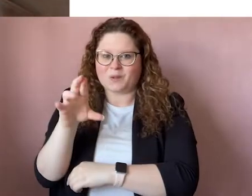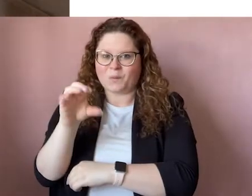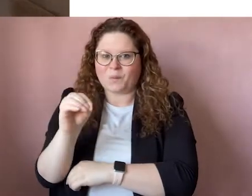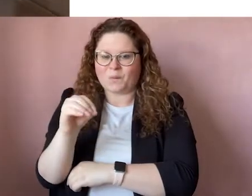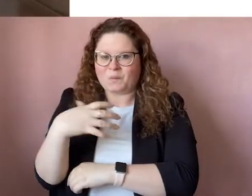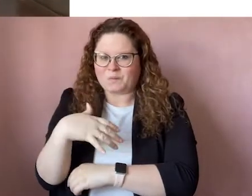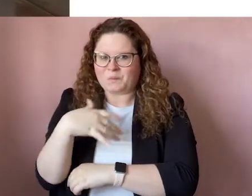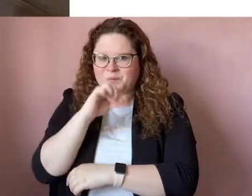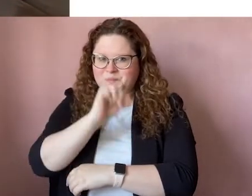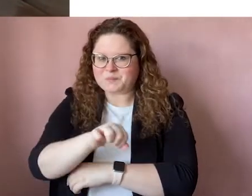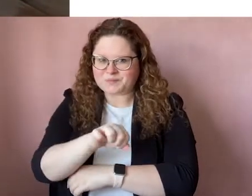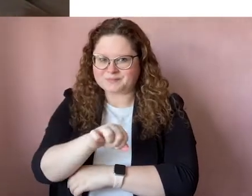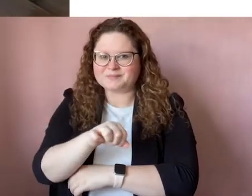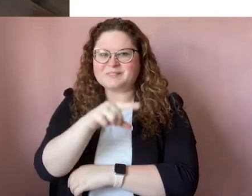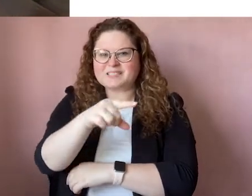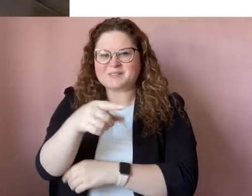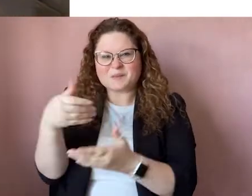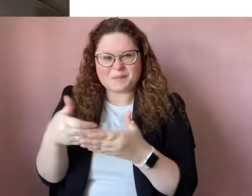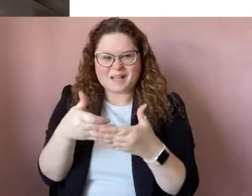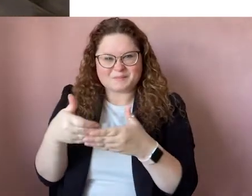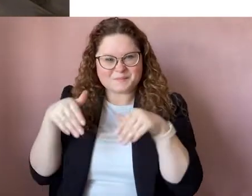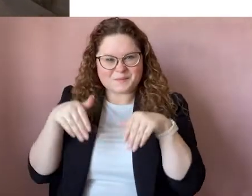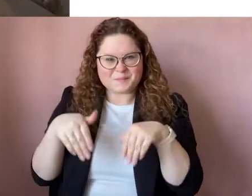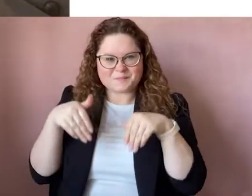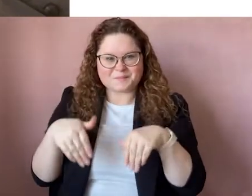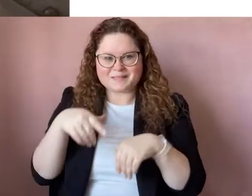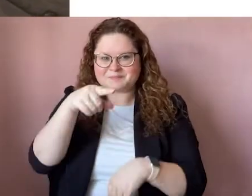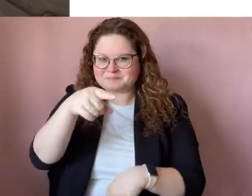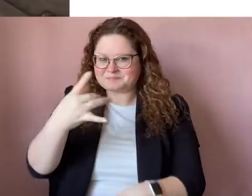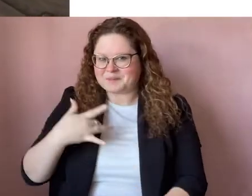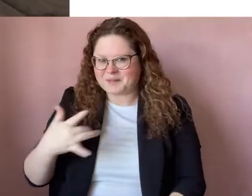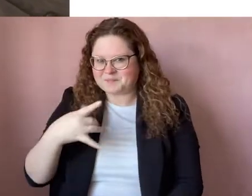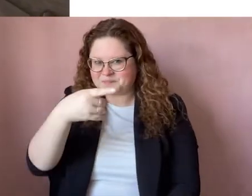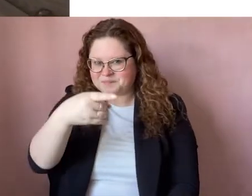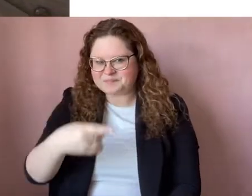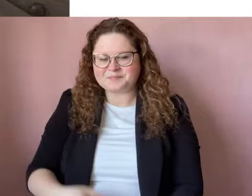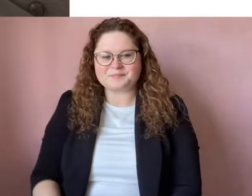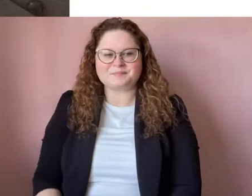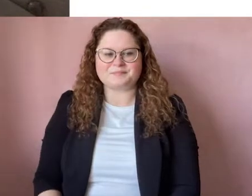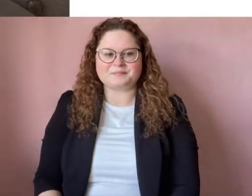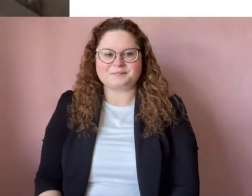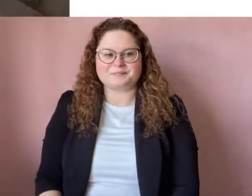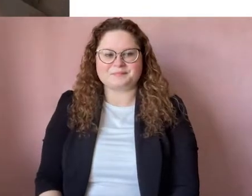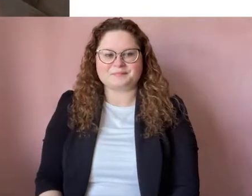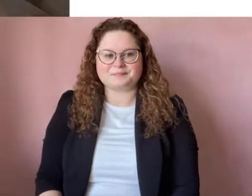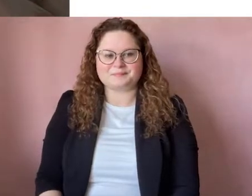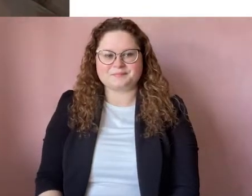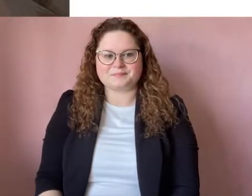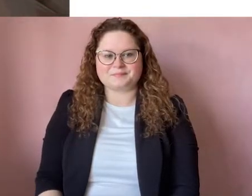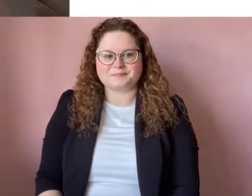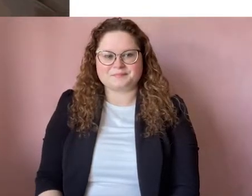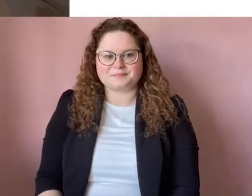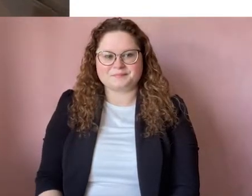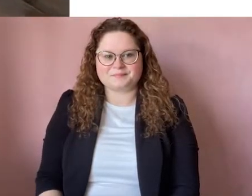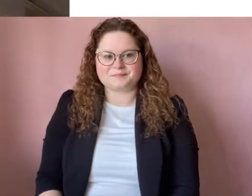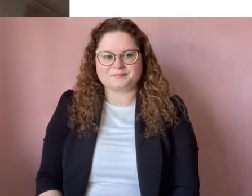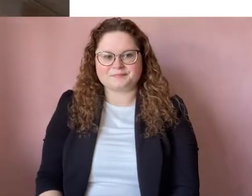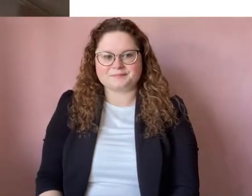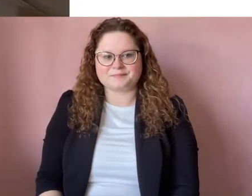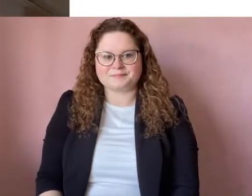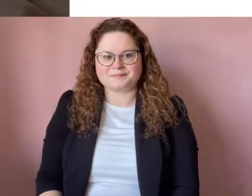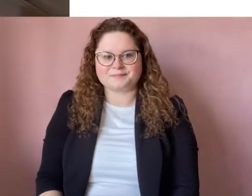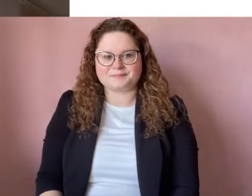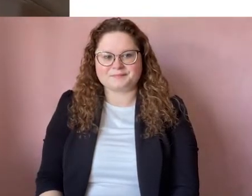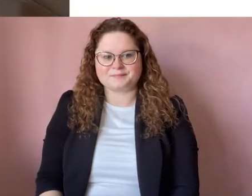She used this one a lot when she was a puppy. And all they have to do is spin it around to access all of the treats and